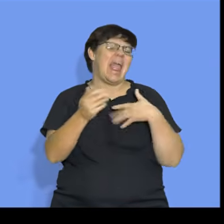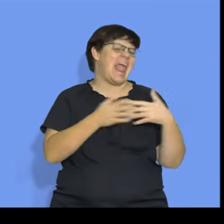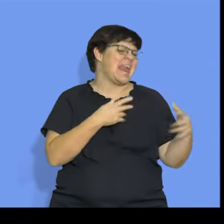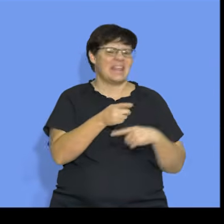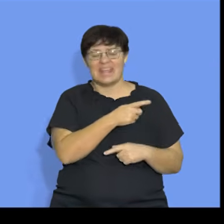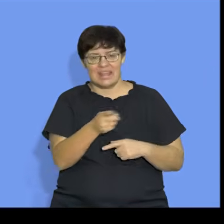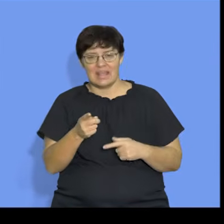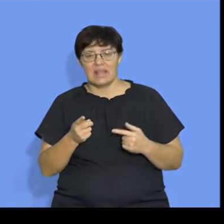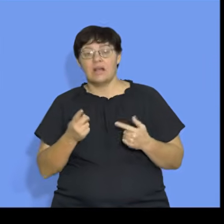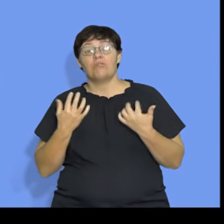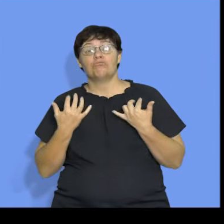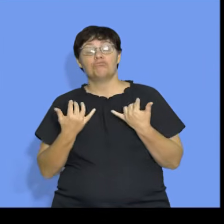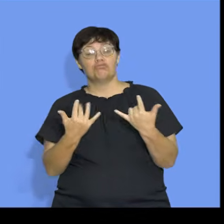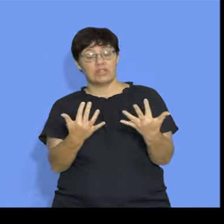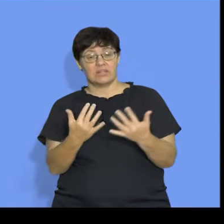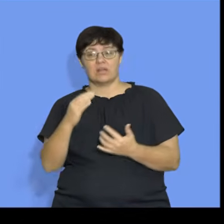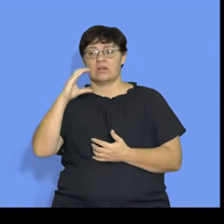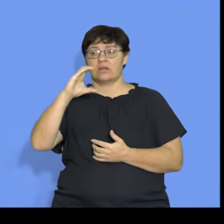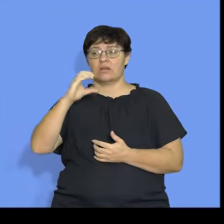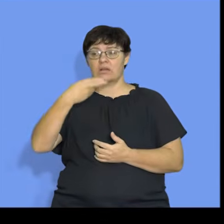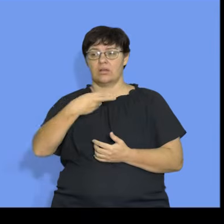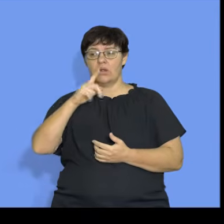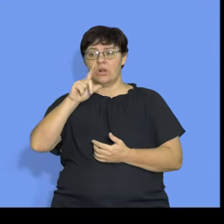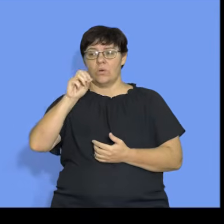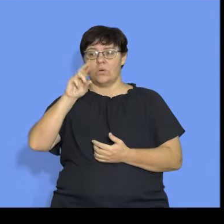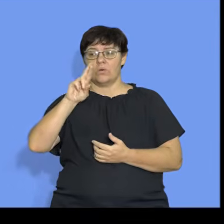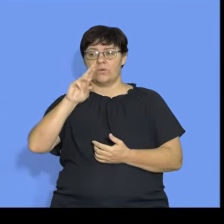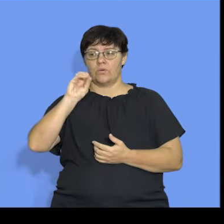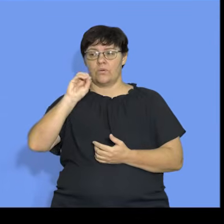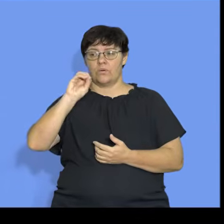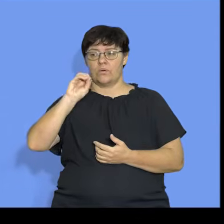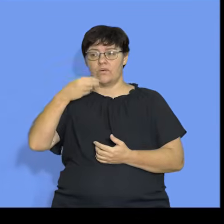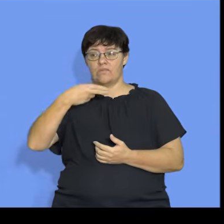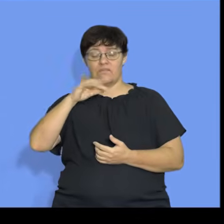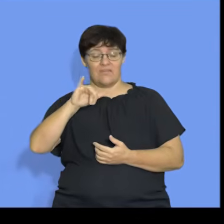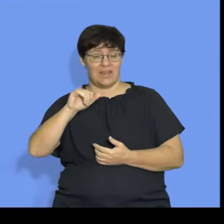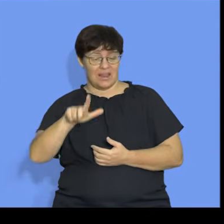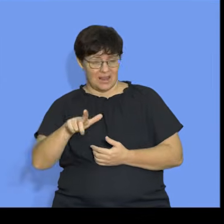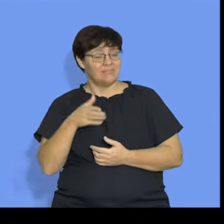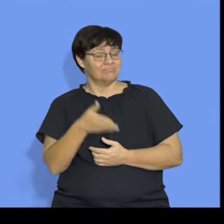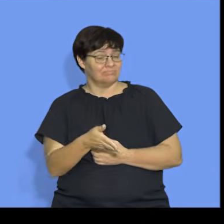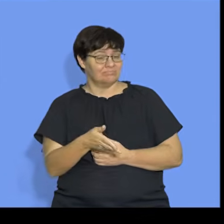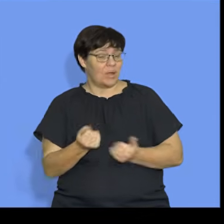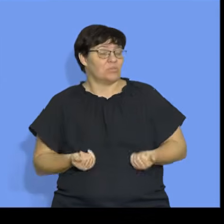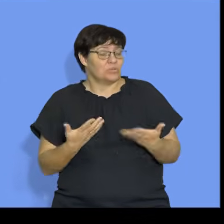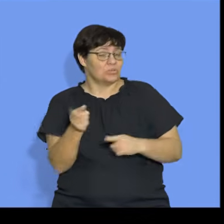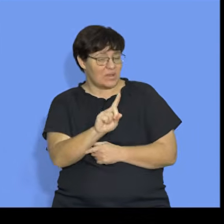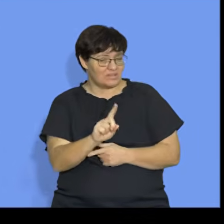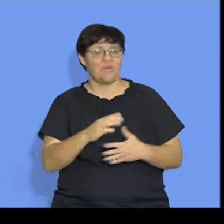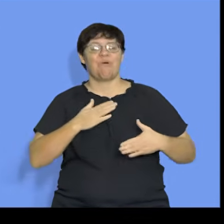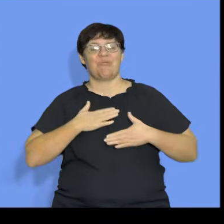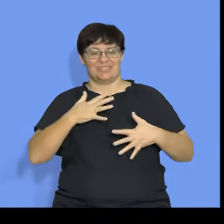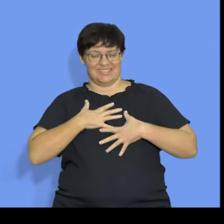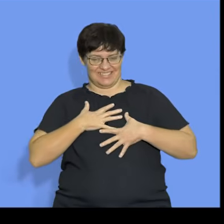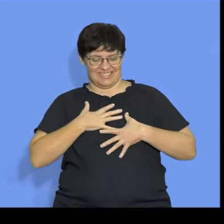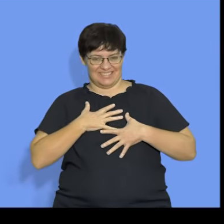that's got chlorophyll. Because if it has chlorophyll, what can it produce? It can produce oxygen because it